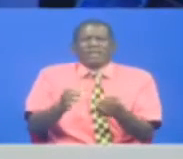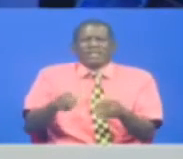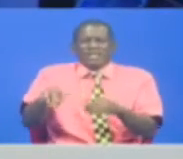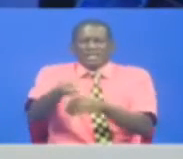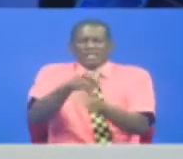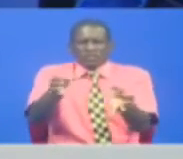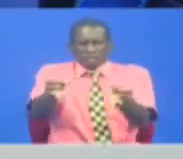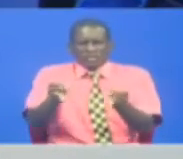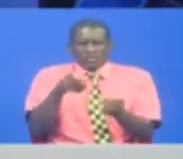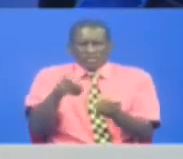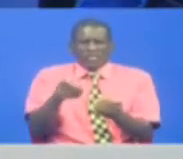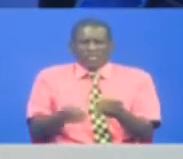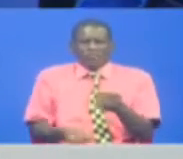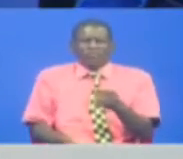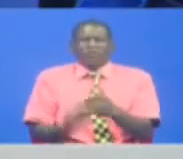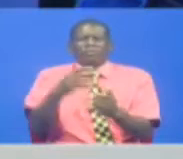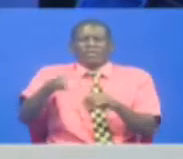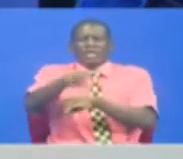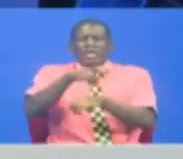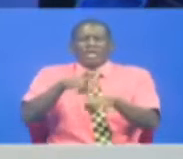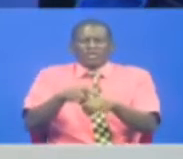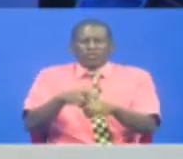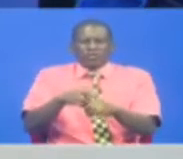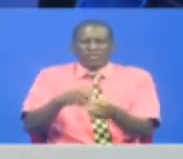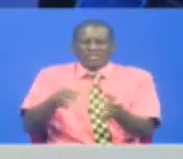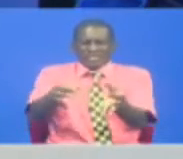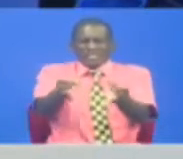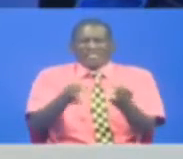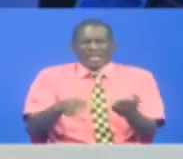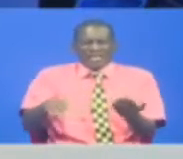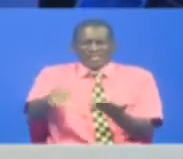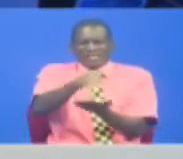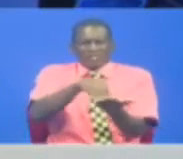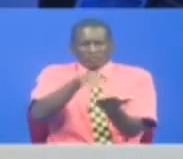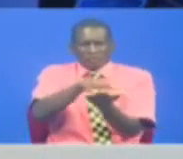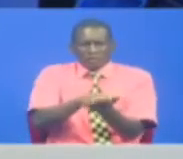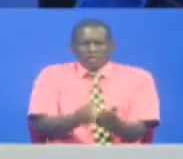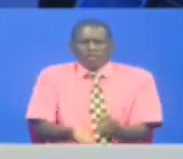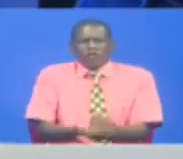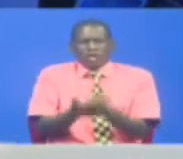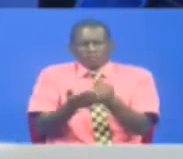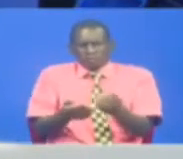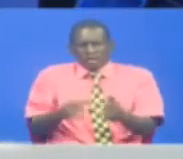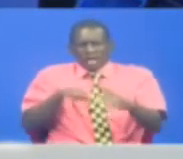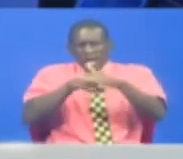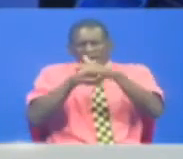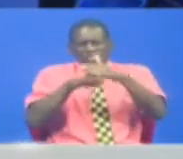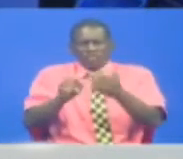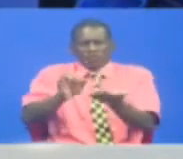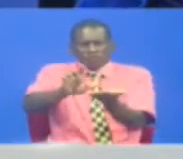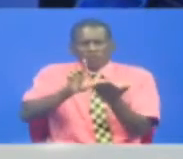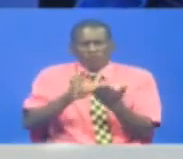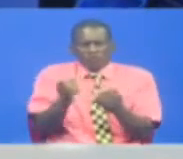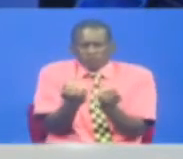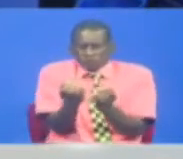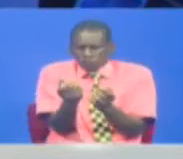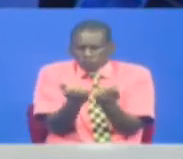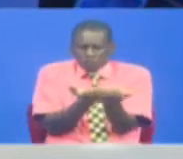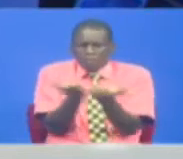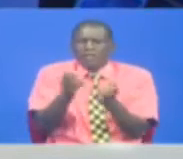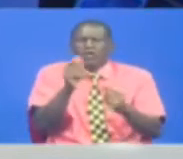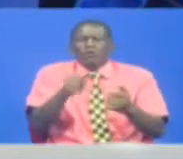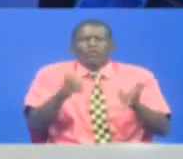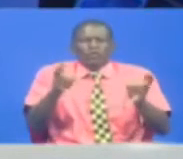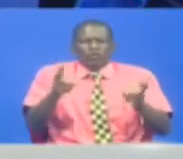guarantee is being set up by the National Treasury and the Central Bank to help stimulate access to credit among the micro, small and medium-sized businesses which are often locked